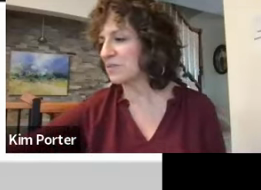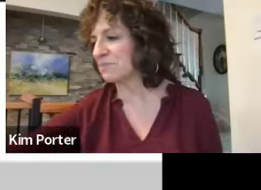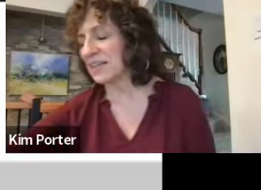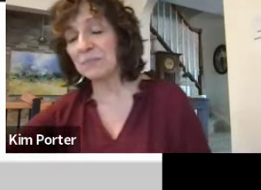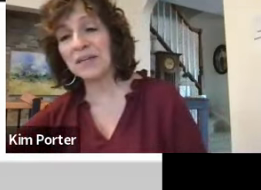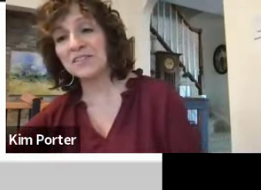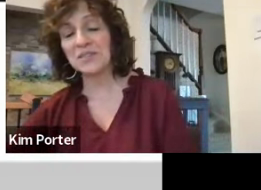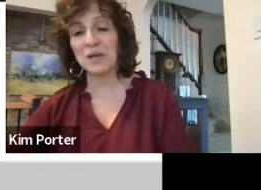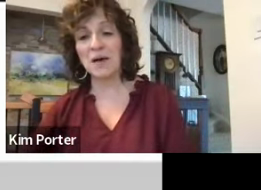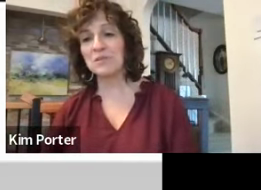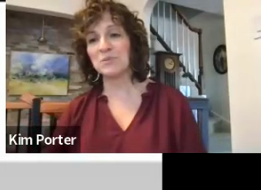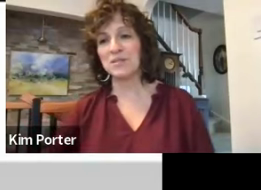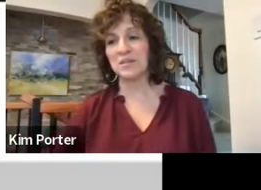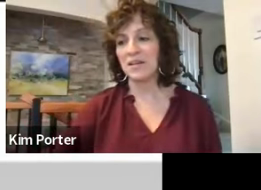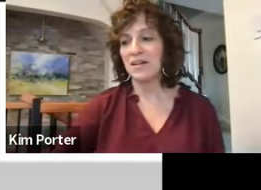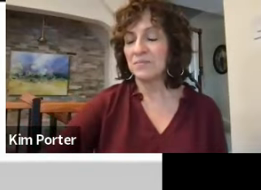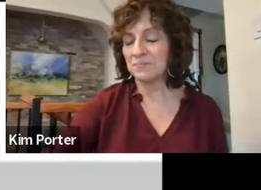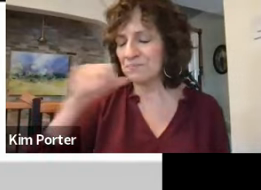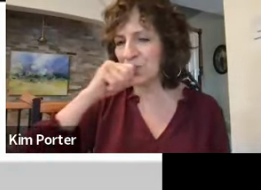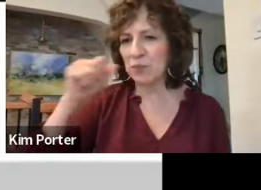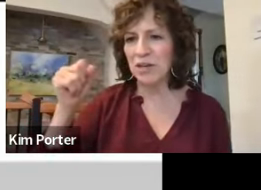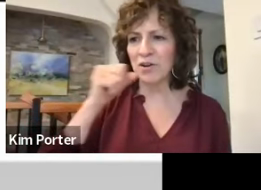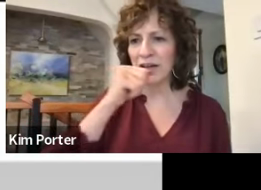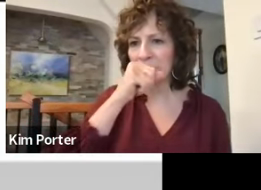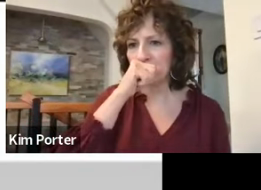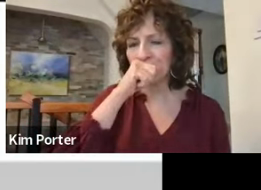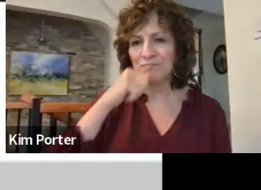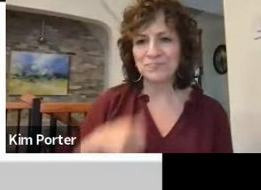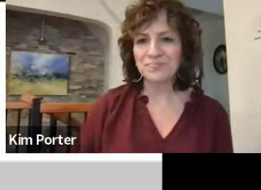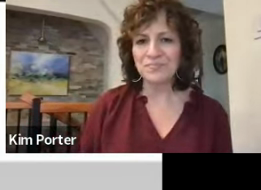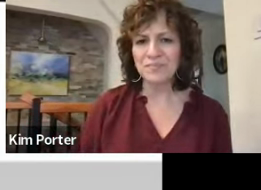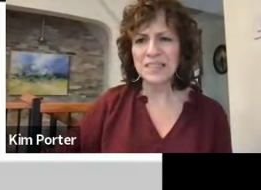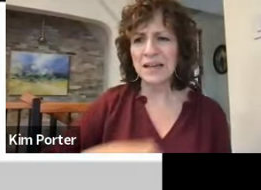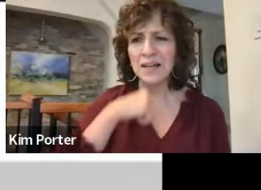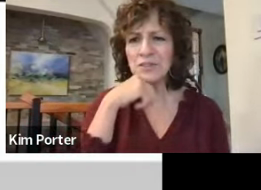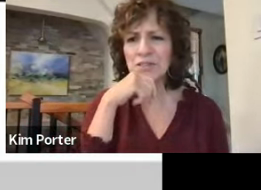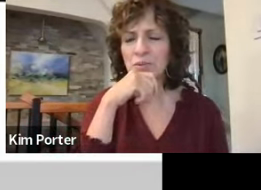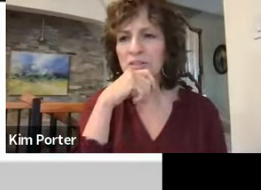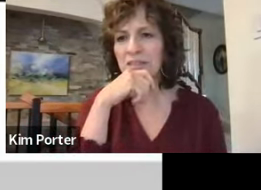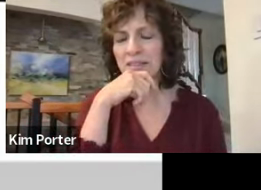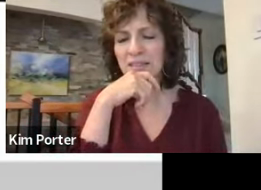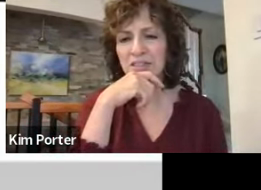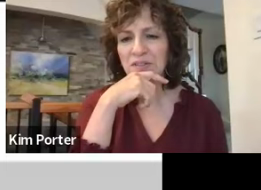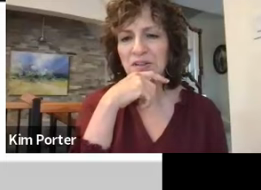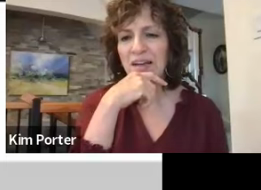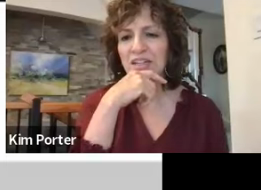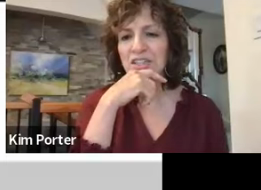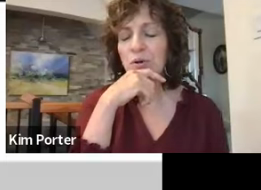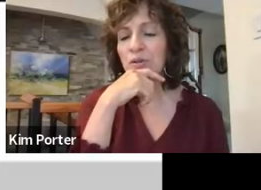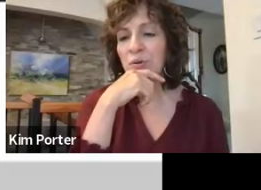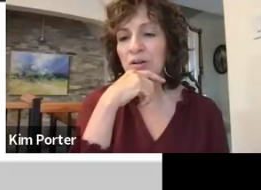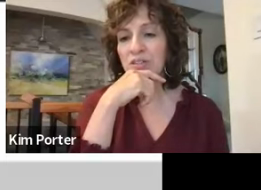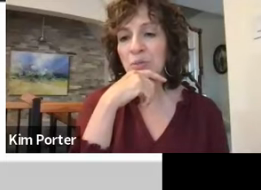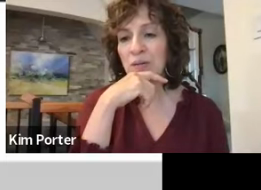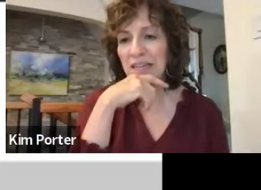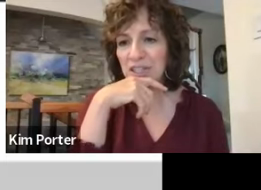Dr. Lemke. She's an absolutely amazing speaker and psychiatrist who works in the addiction field. She wrote